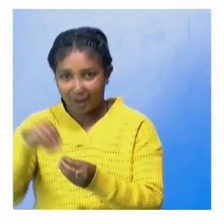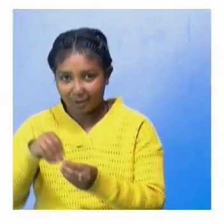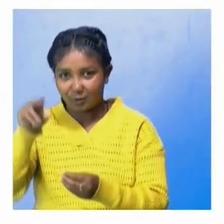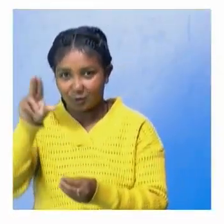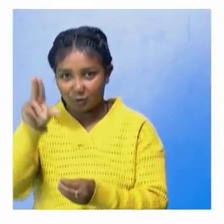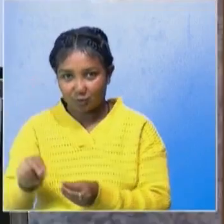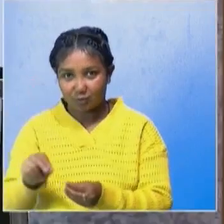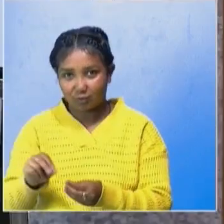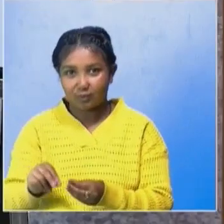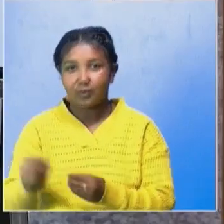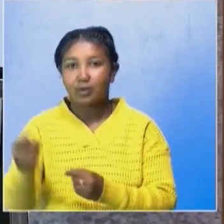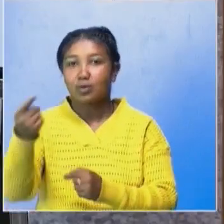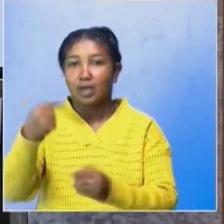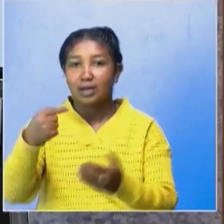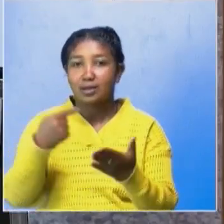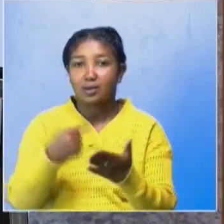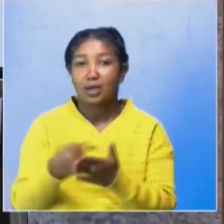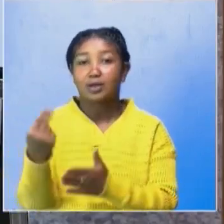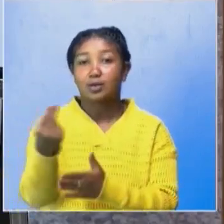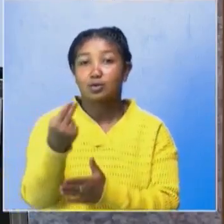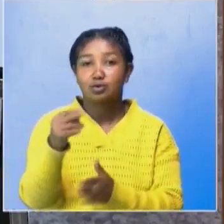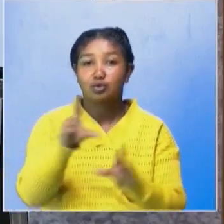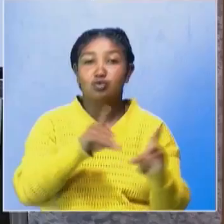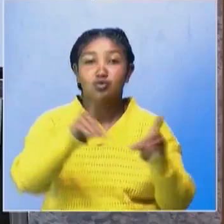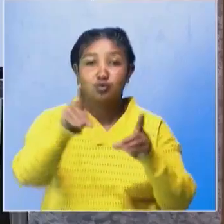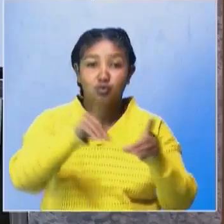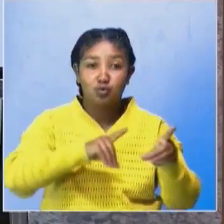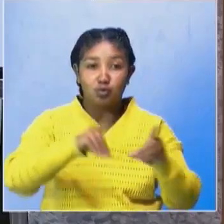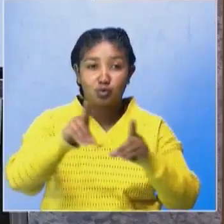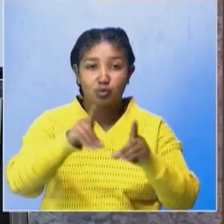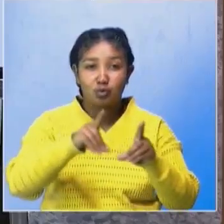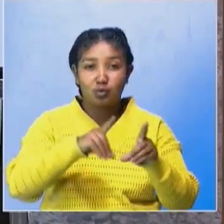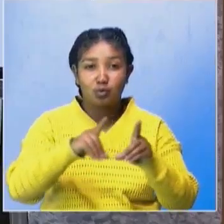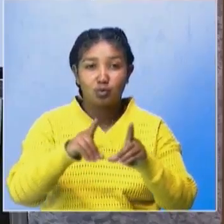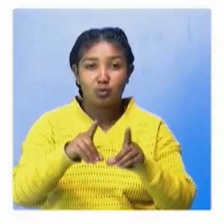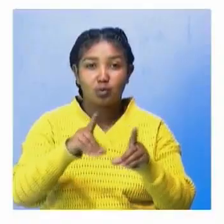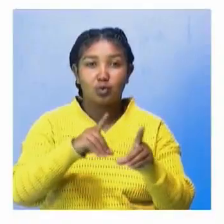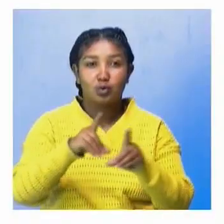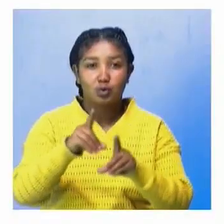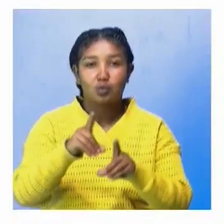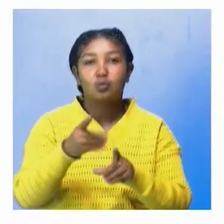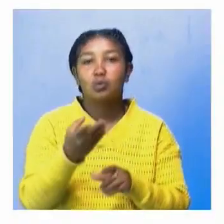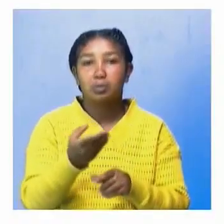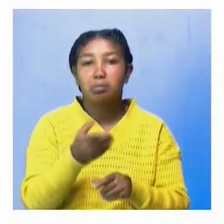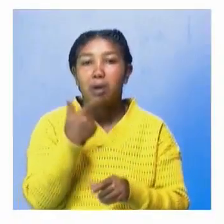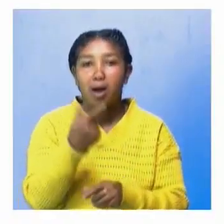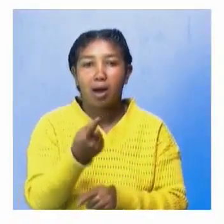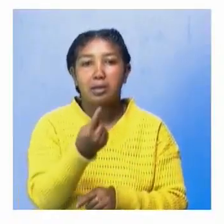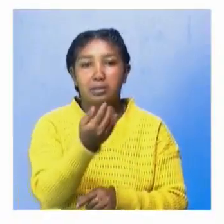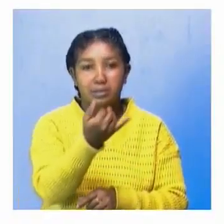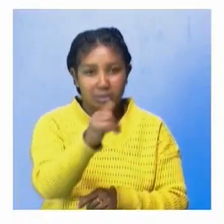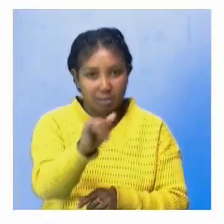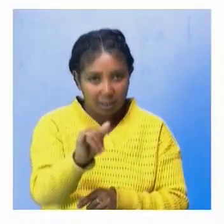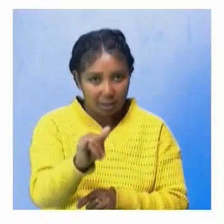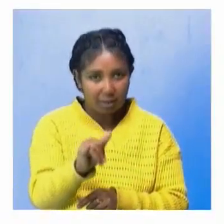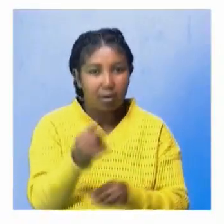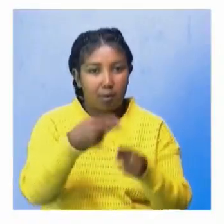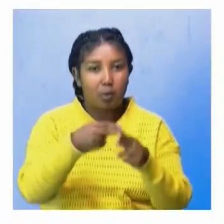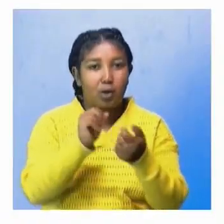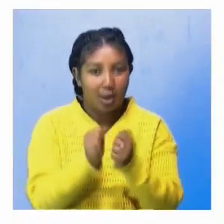So when we come to here, we can use do for they, for example, as a